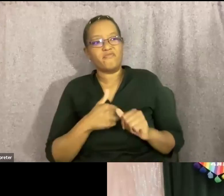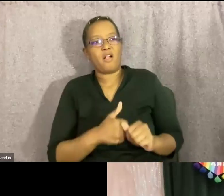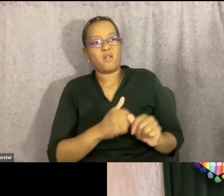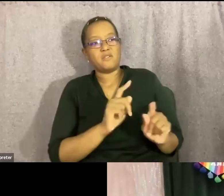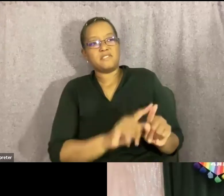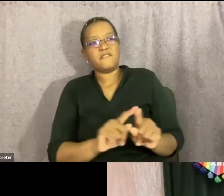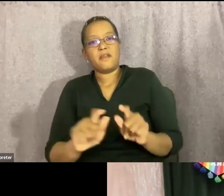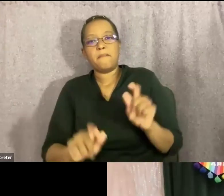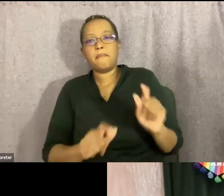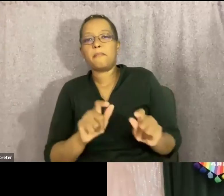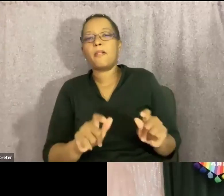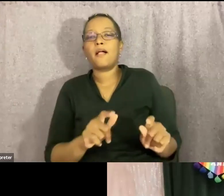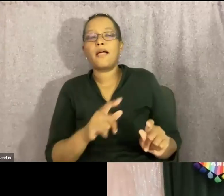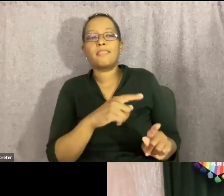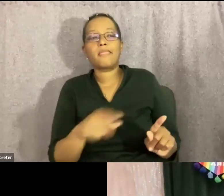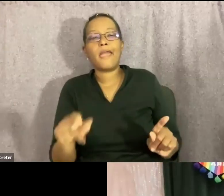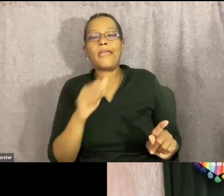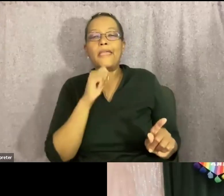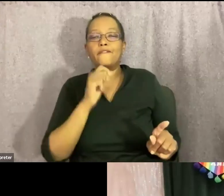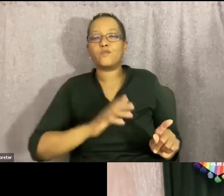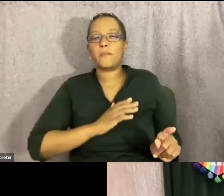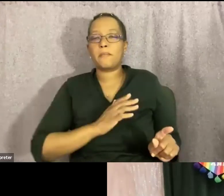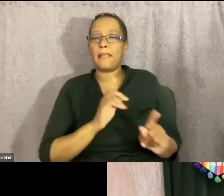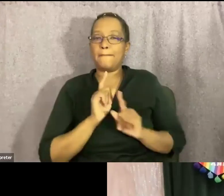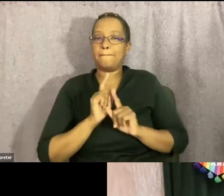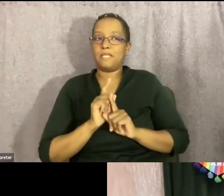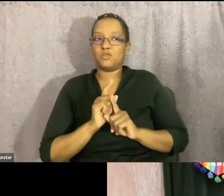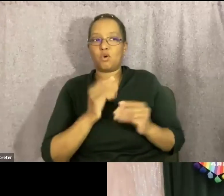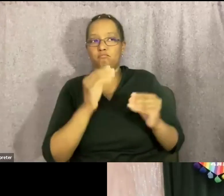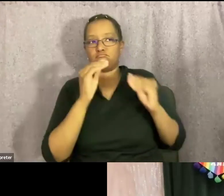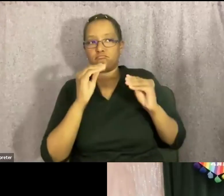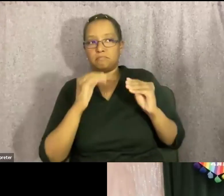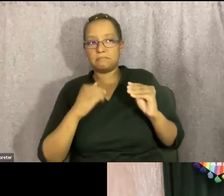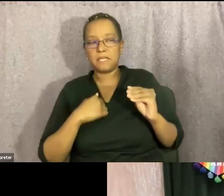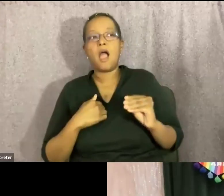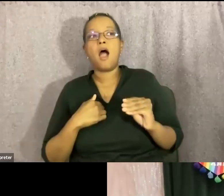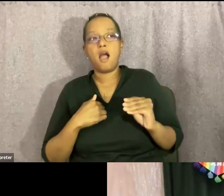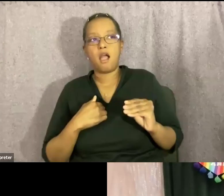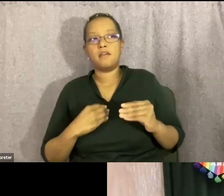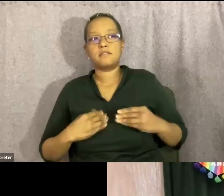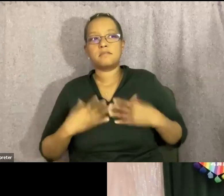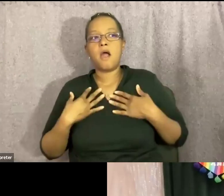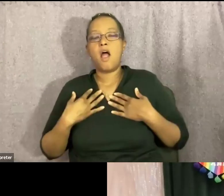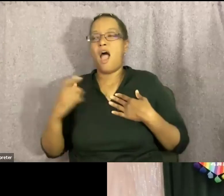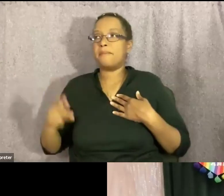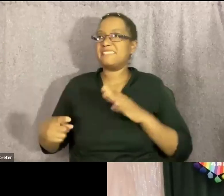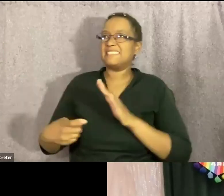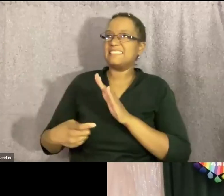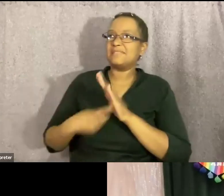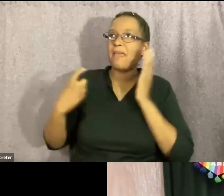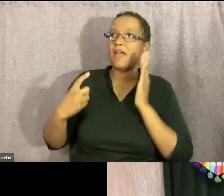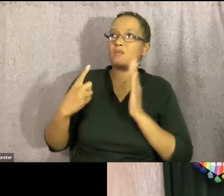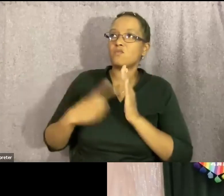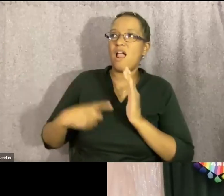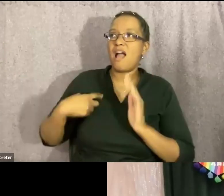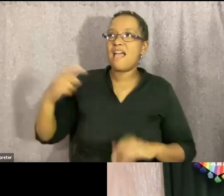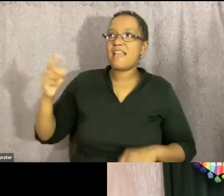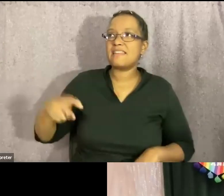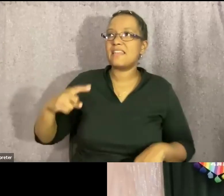think over the years, since the great year of 1989, when the definition hit the press, that like so much